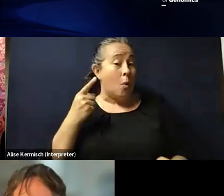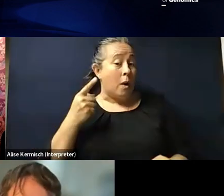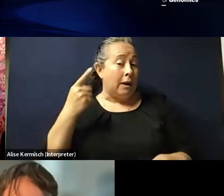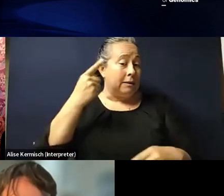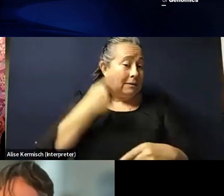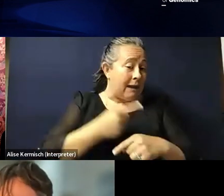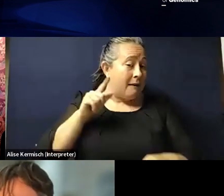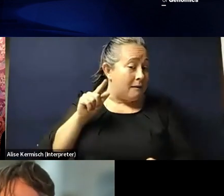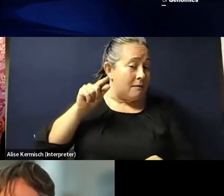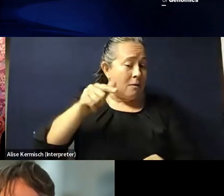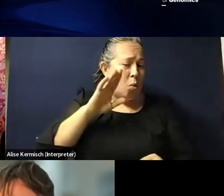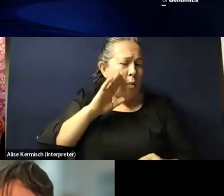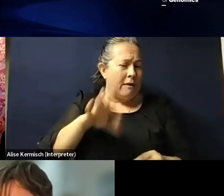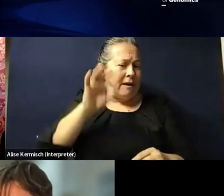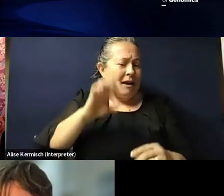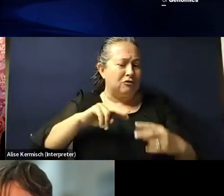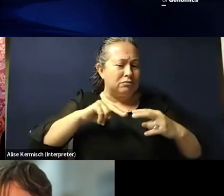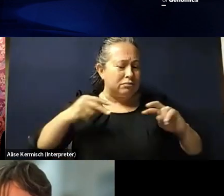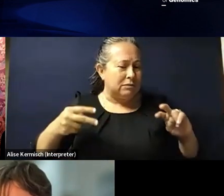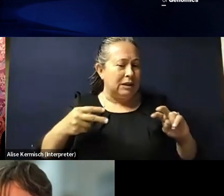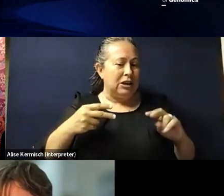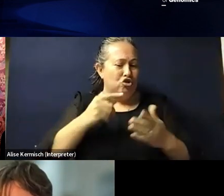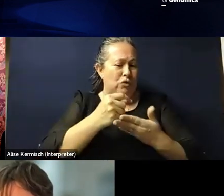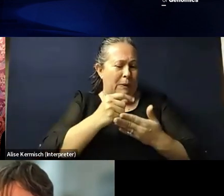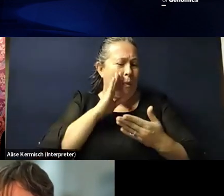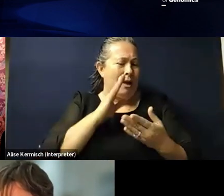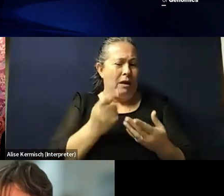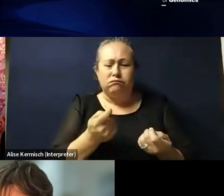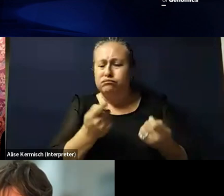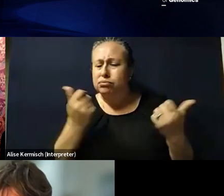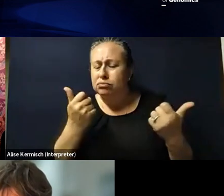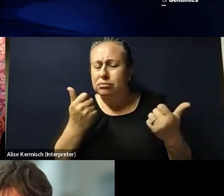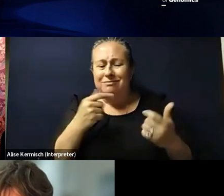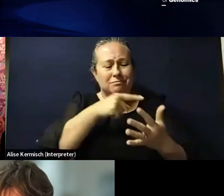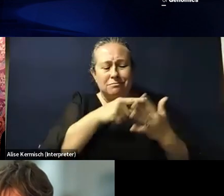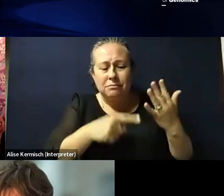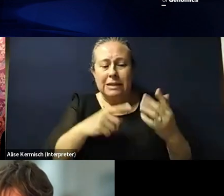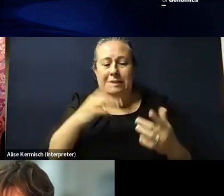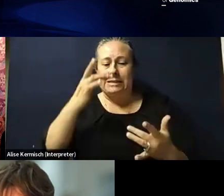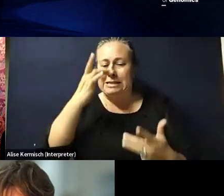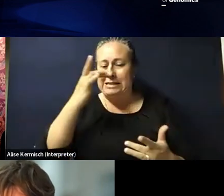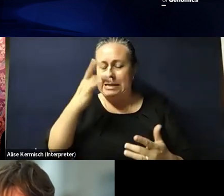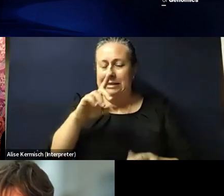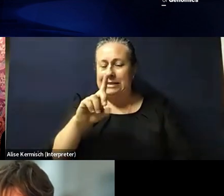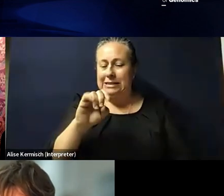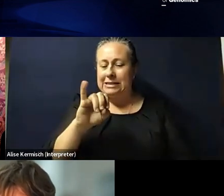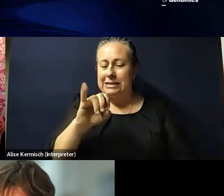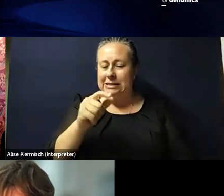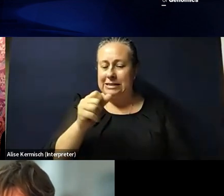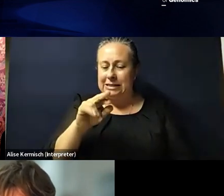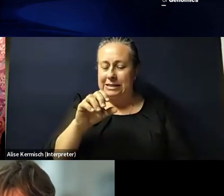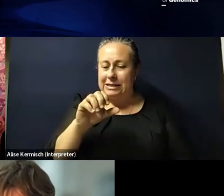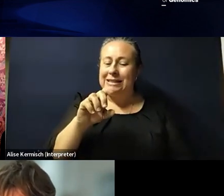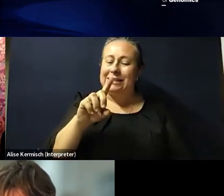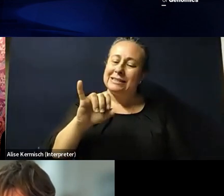find this genetic treatment that's going to eliminate all kinds of worrying diseases. I think people want that, like if